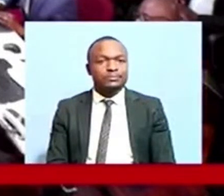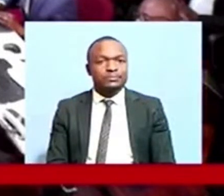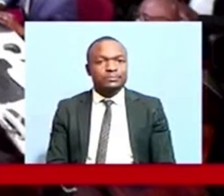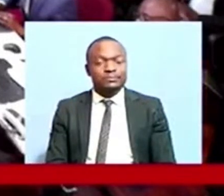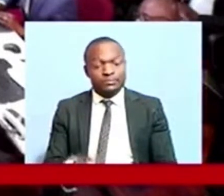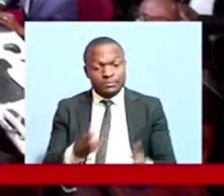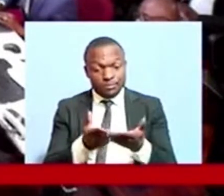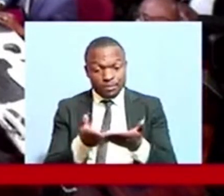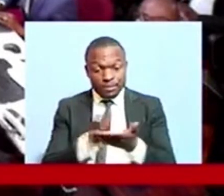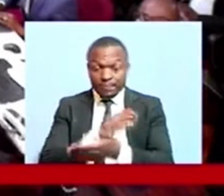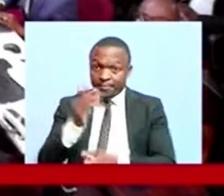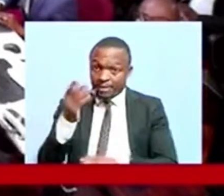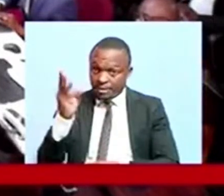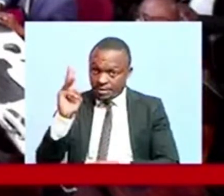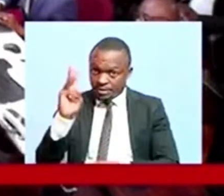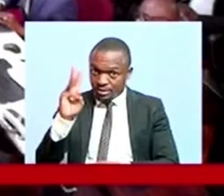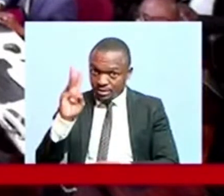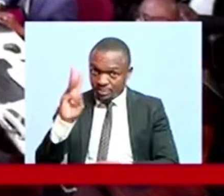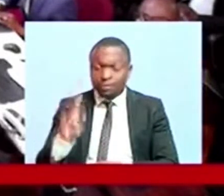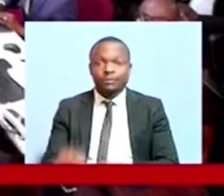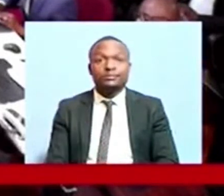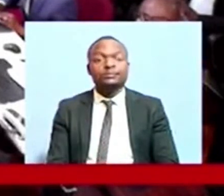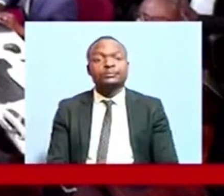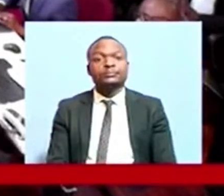page 16.